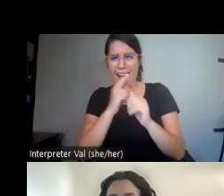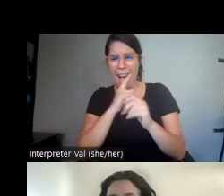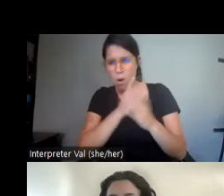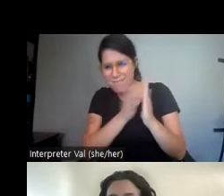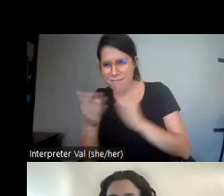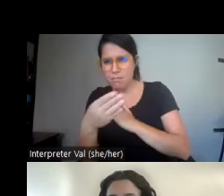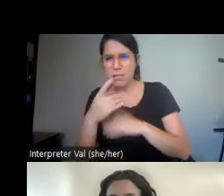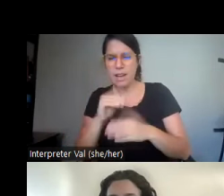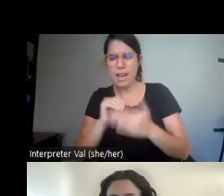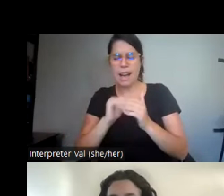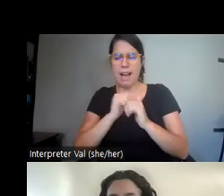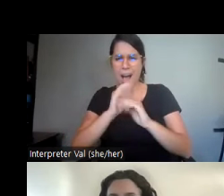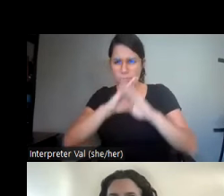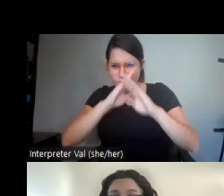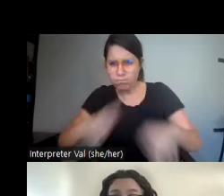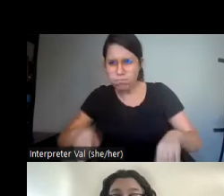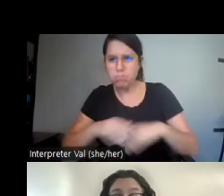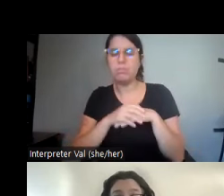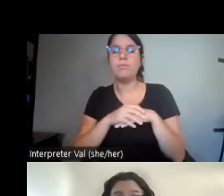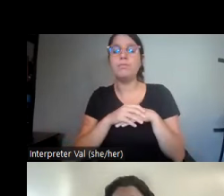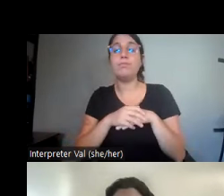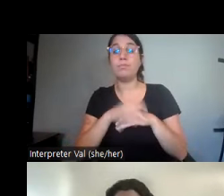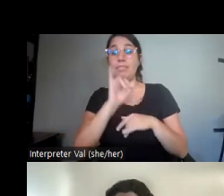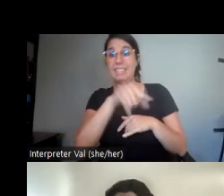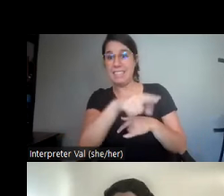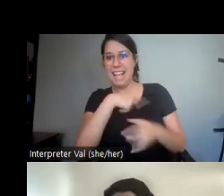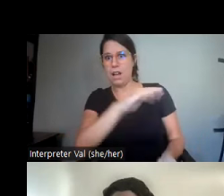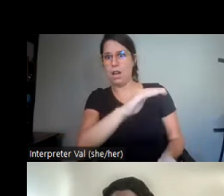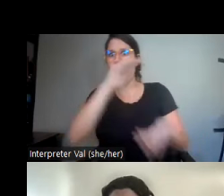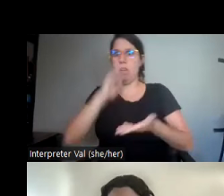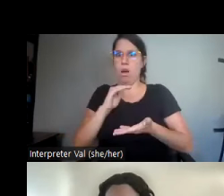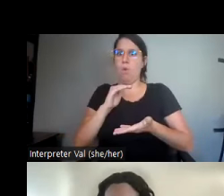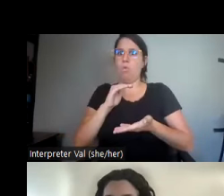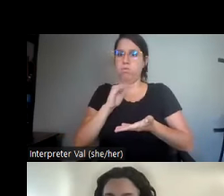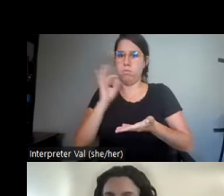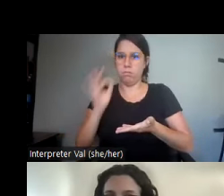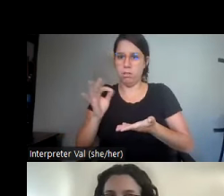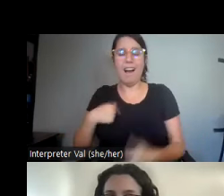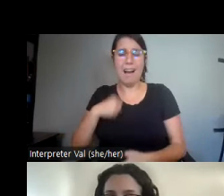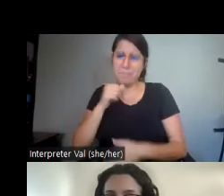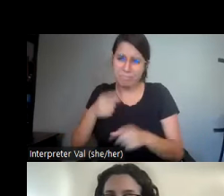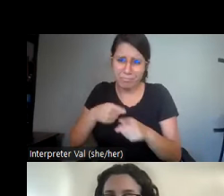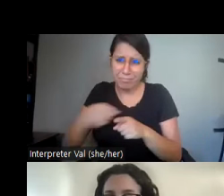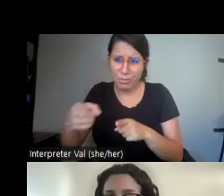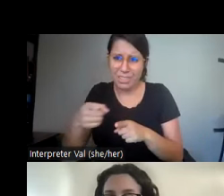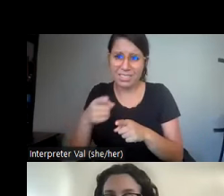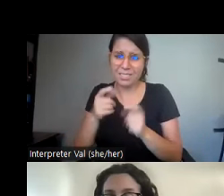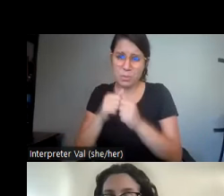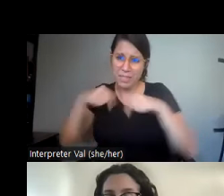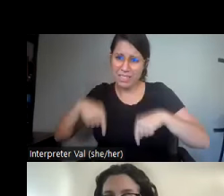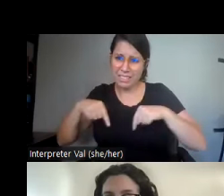some of those barriers. So I am by no means a specialist in voting, but I really wanted to share what we've learned from